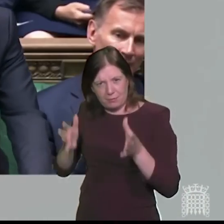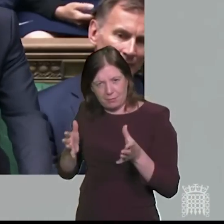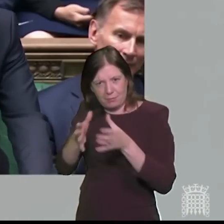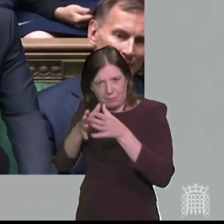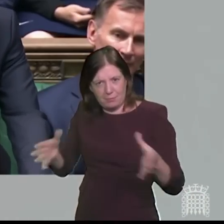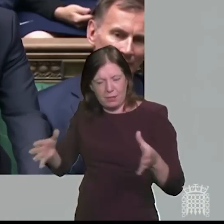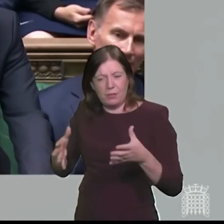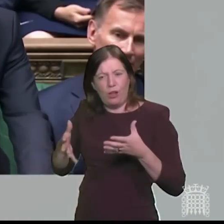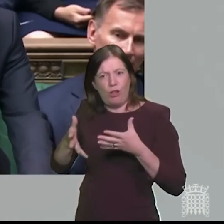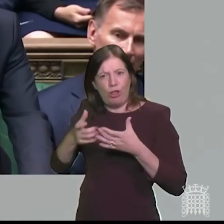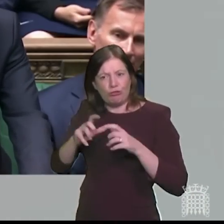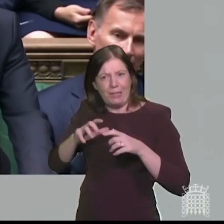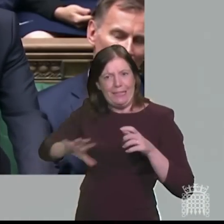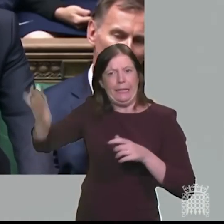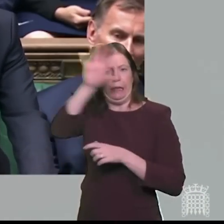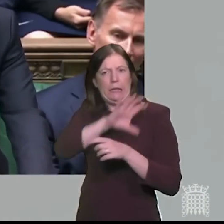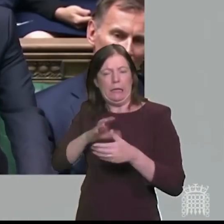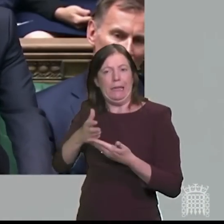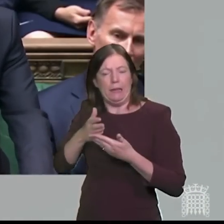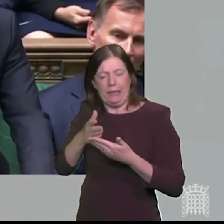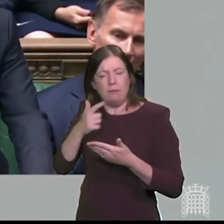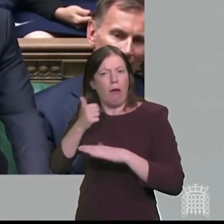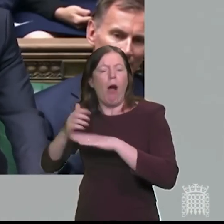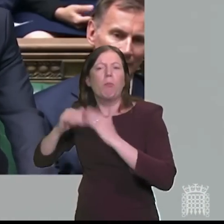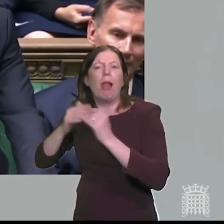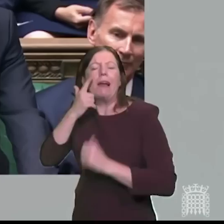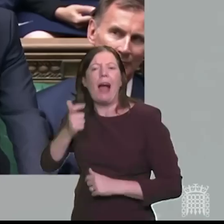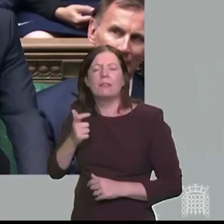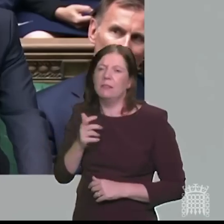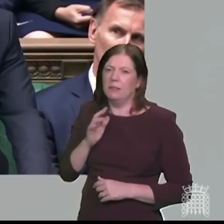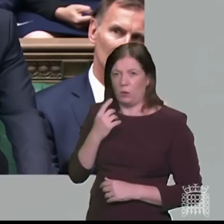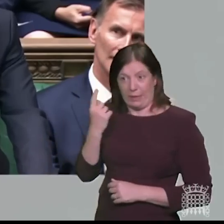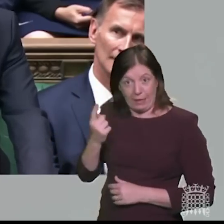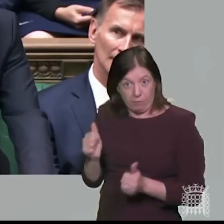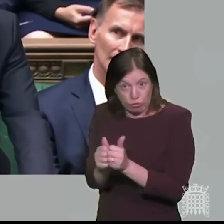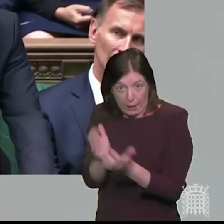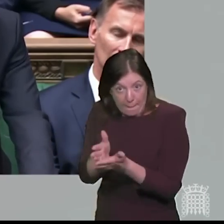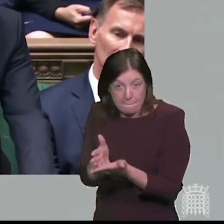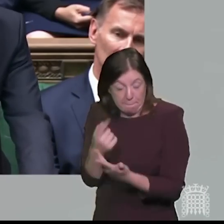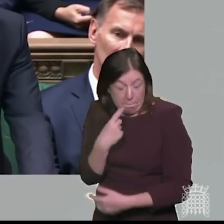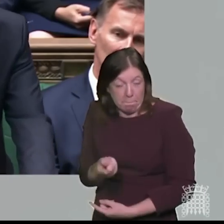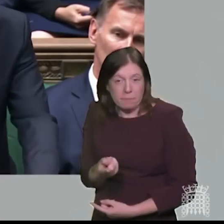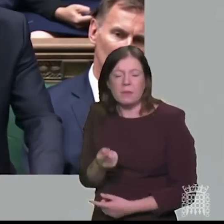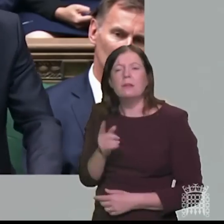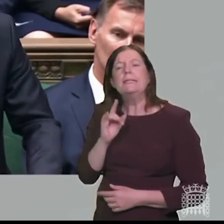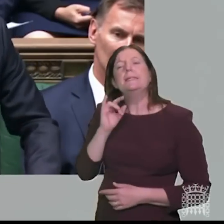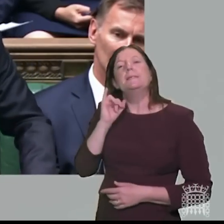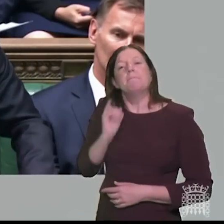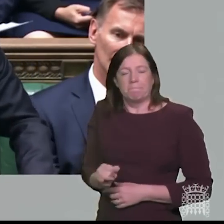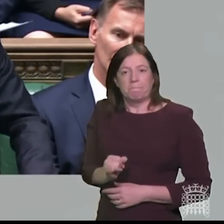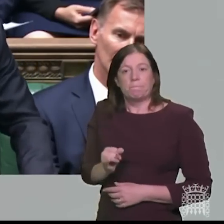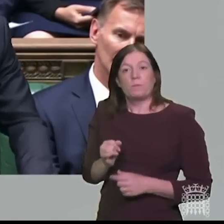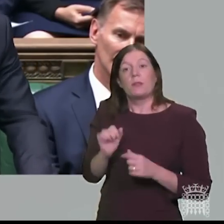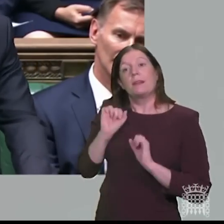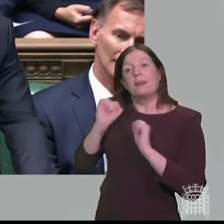the green belt. But unfortunately for him, it's good that he agrees that he does believe that now. But unfortunately for him, the